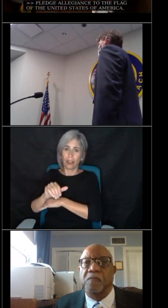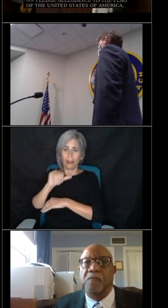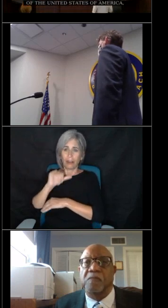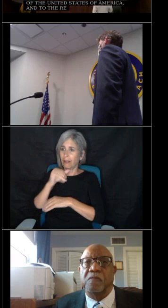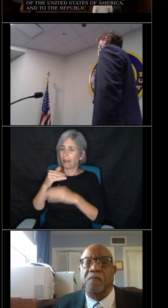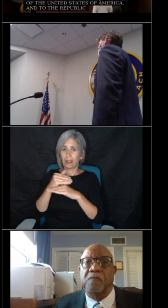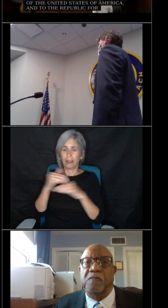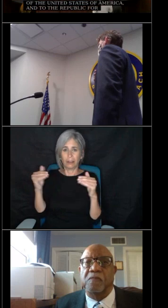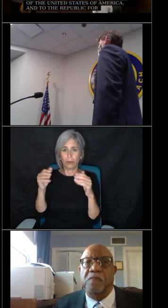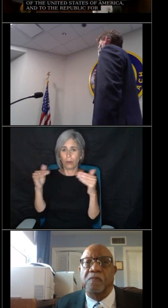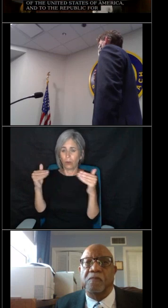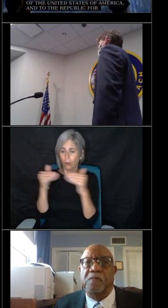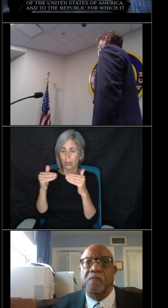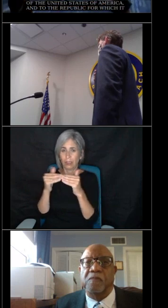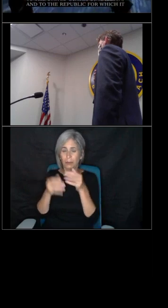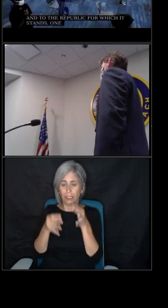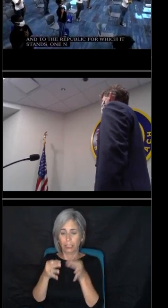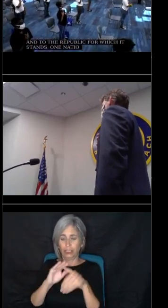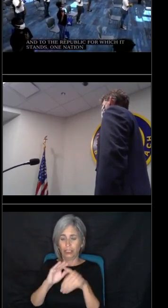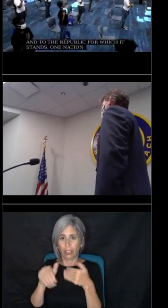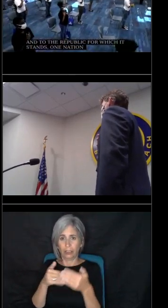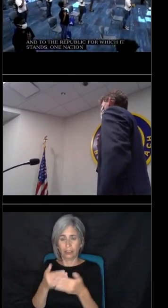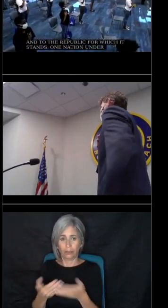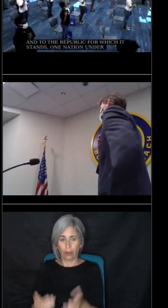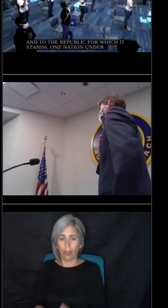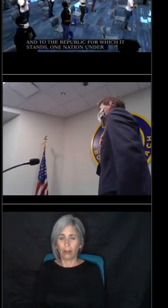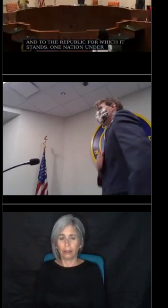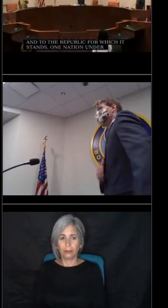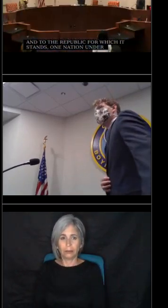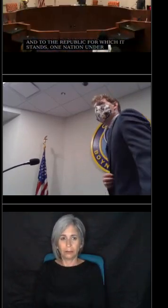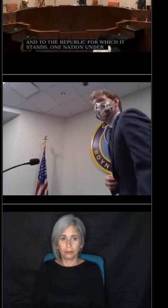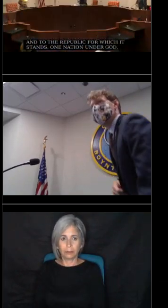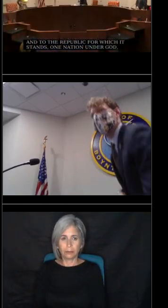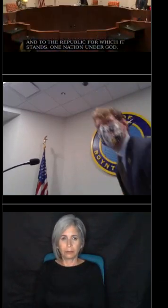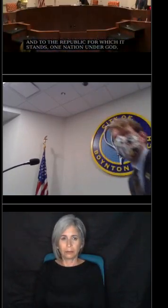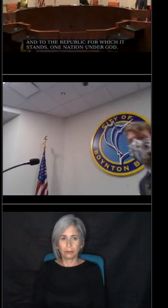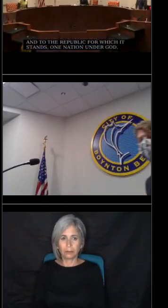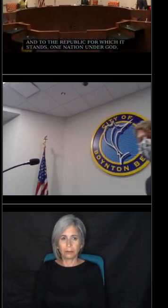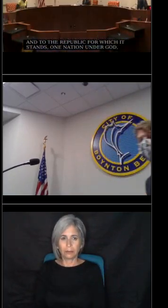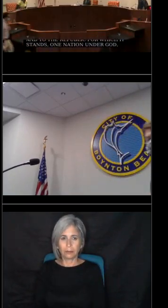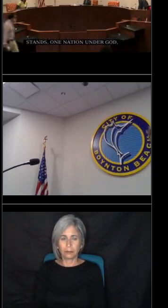God, indivisible, with liberty and justice for all.